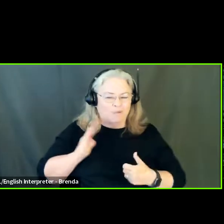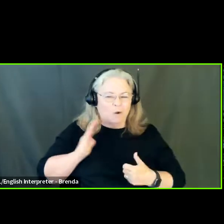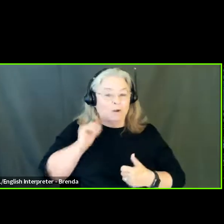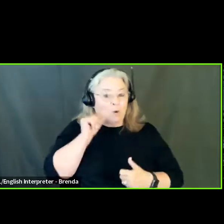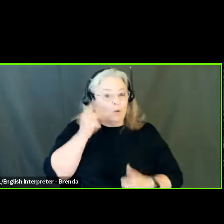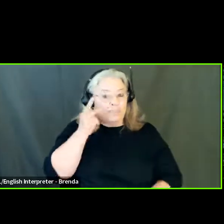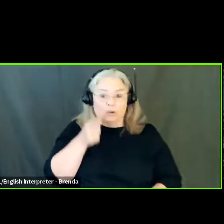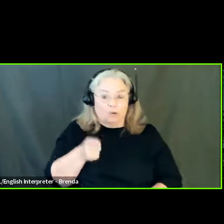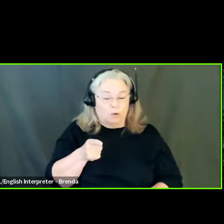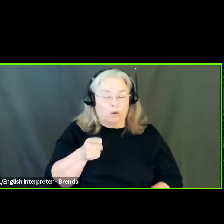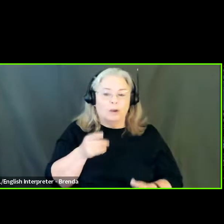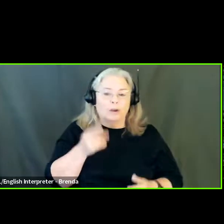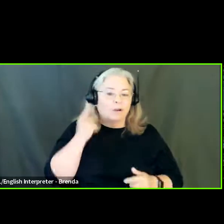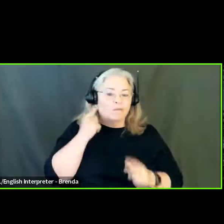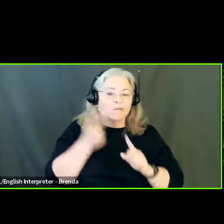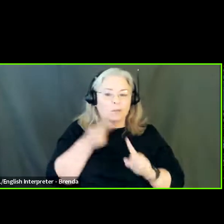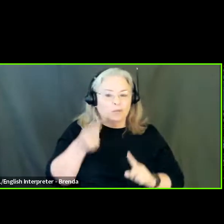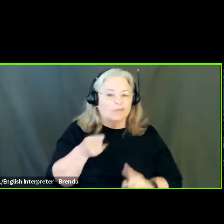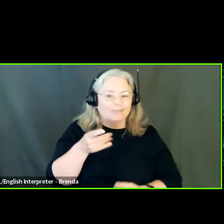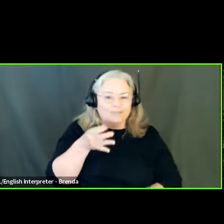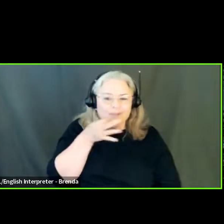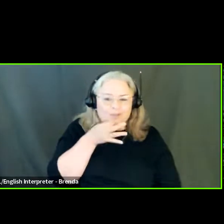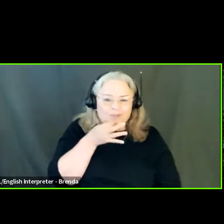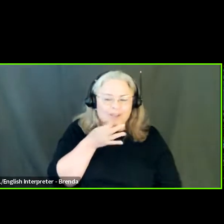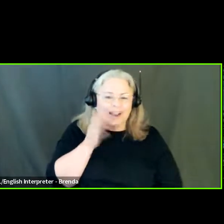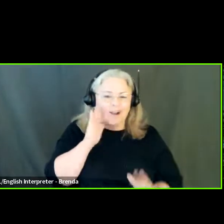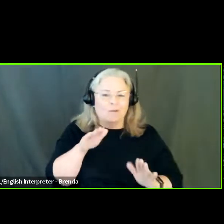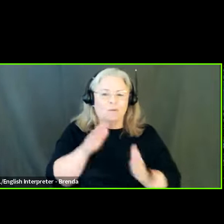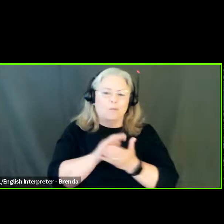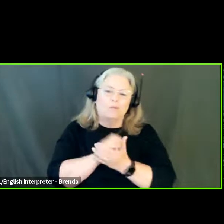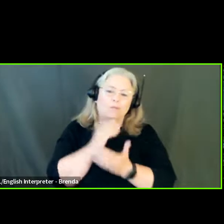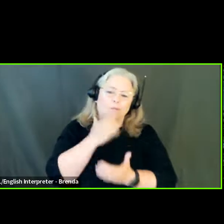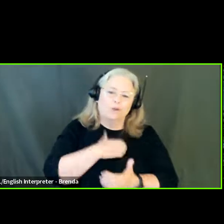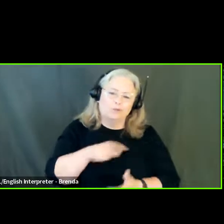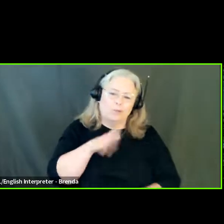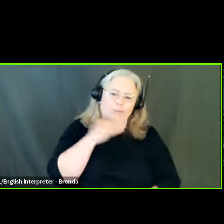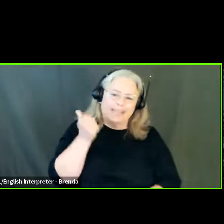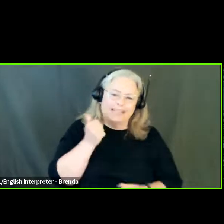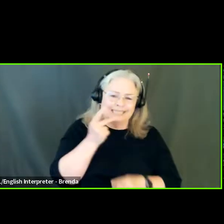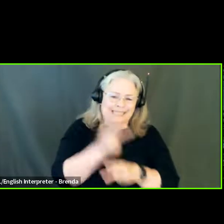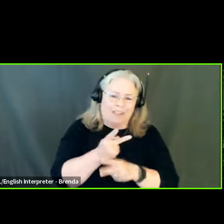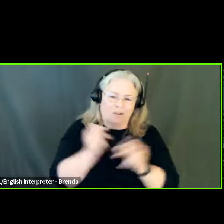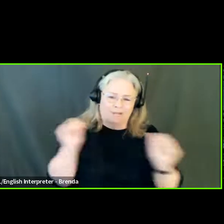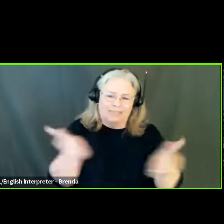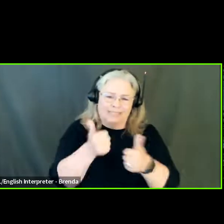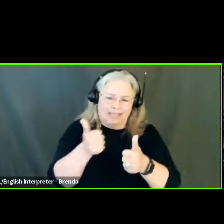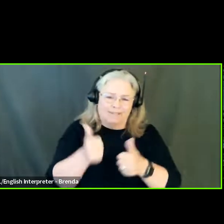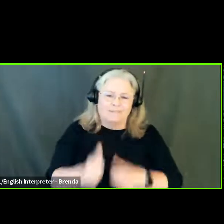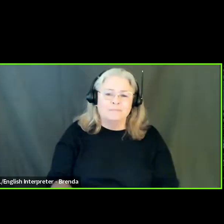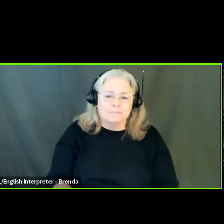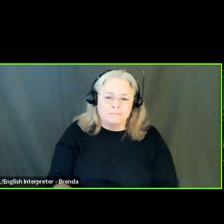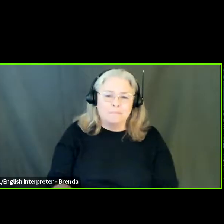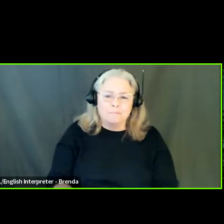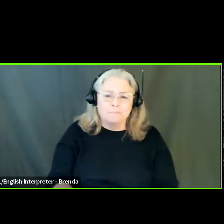to hear from you all very soon and wish you all the best. Take care, everyone.